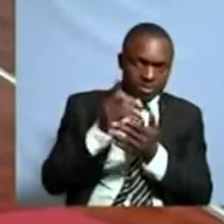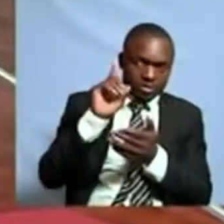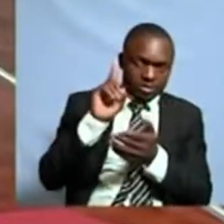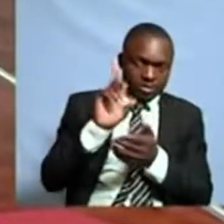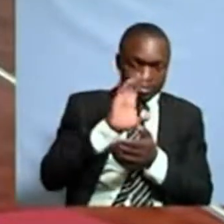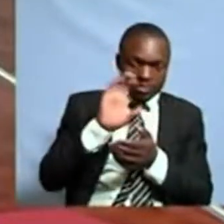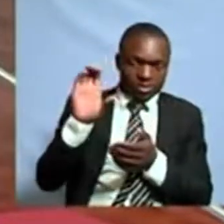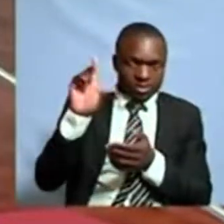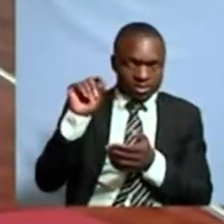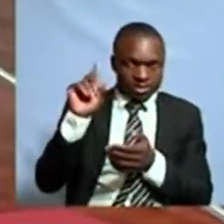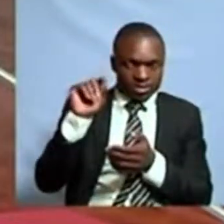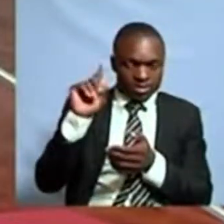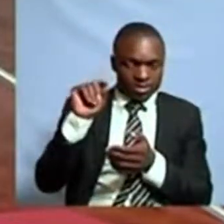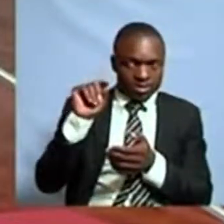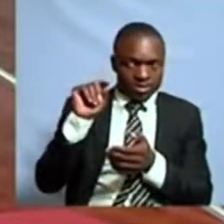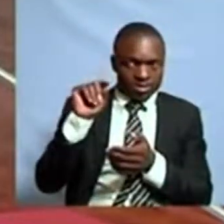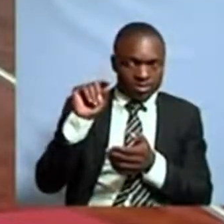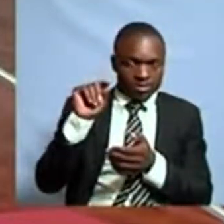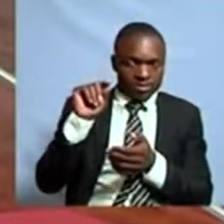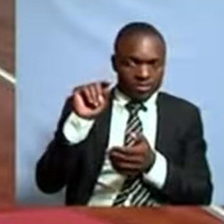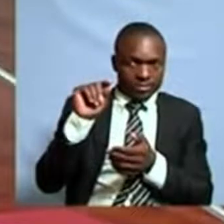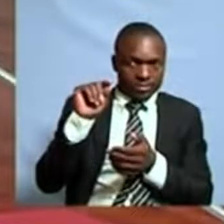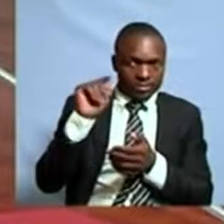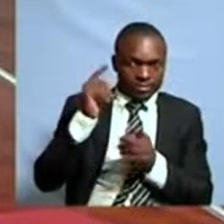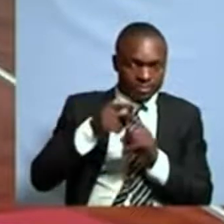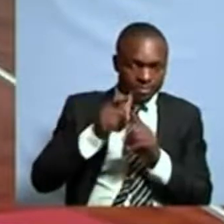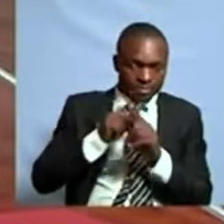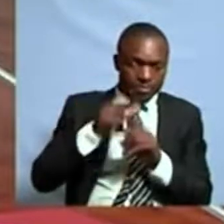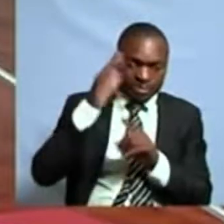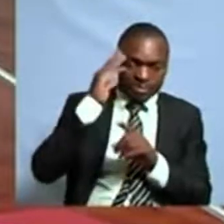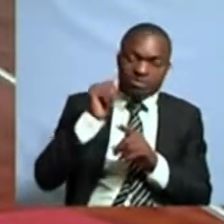Now, the question is, why did we choose 40 and not 45?